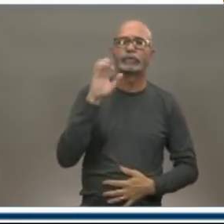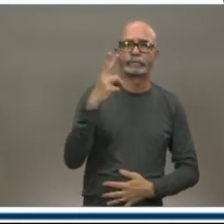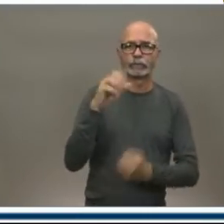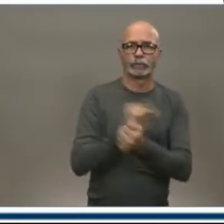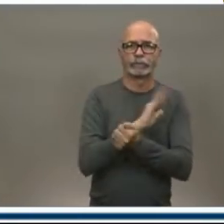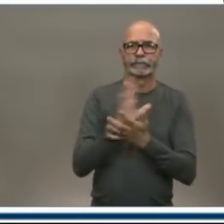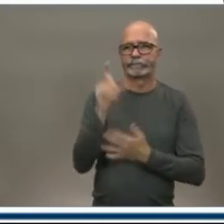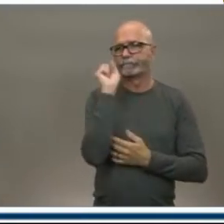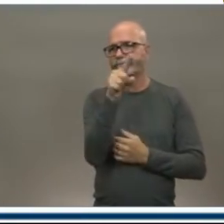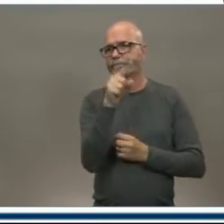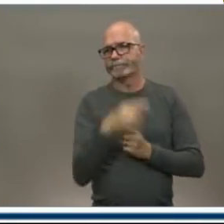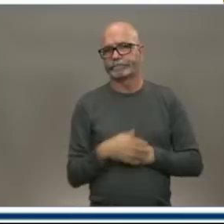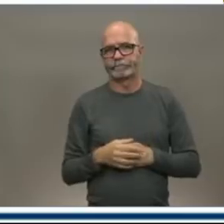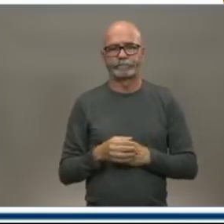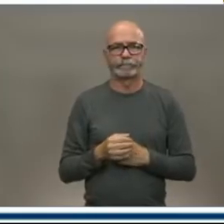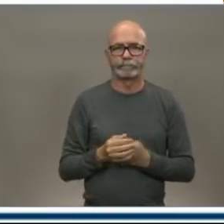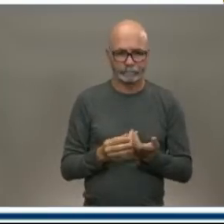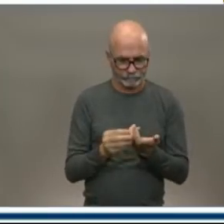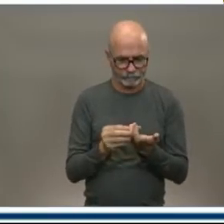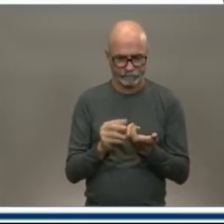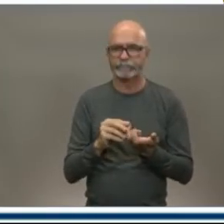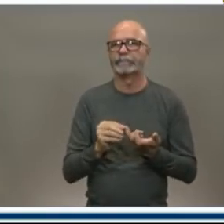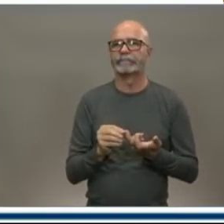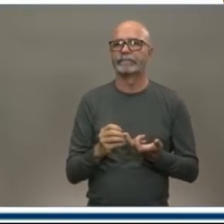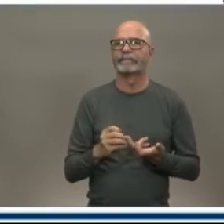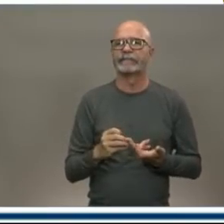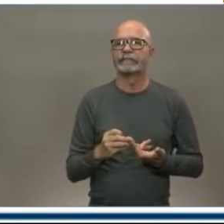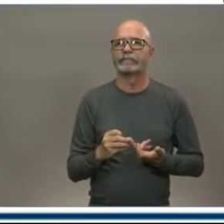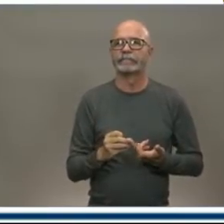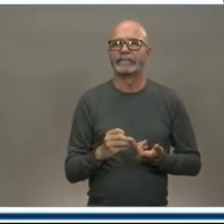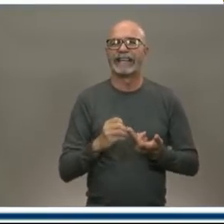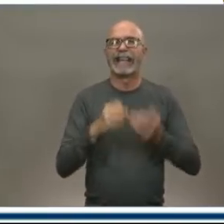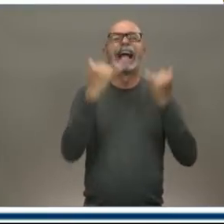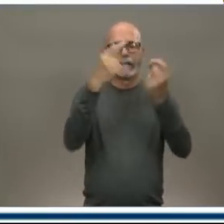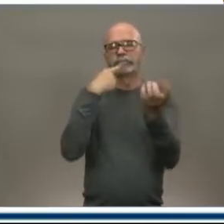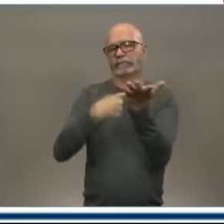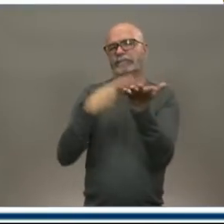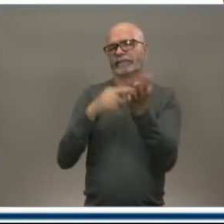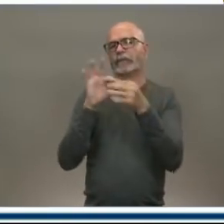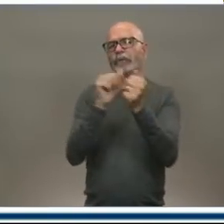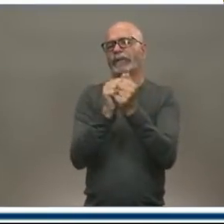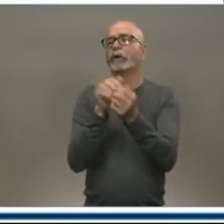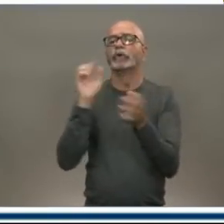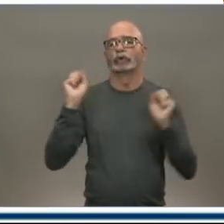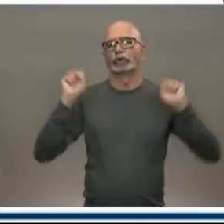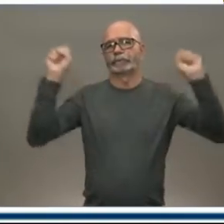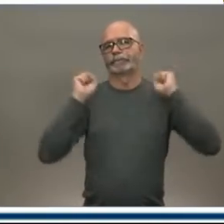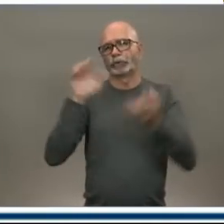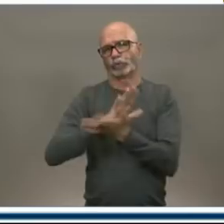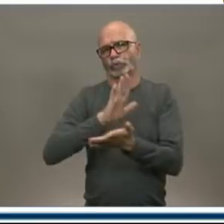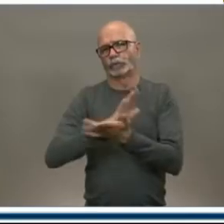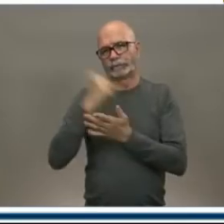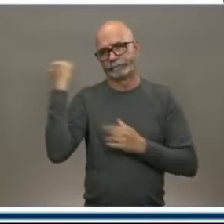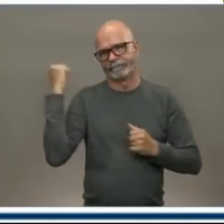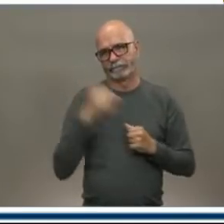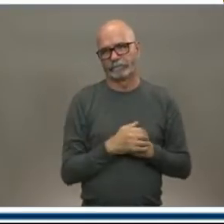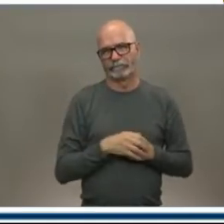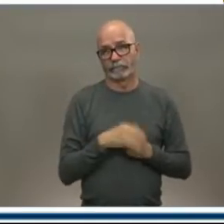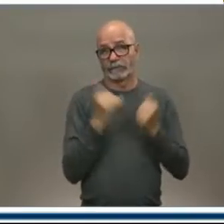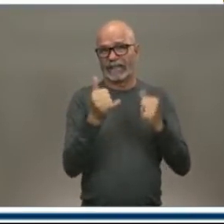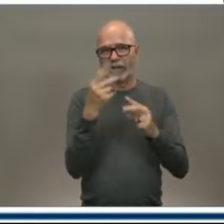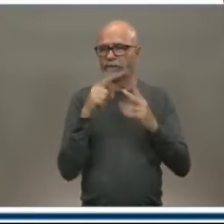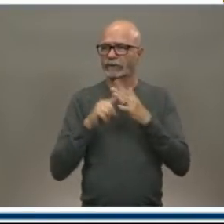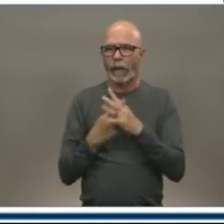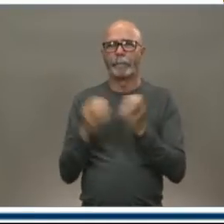that school gyms would be open to the public. When cases are on the rise, even though here it's not